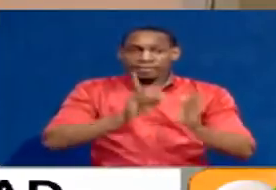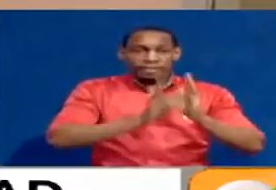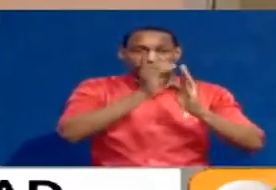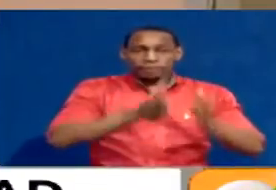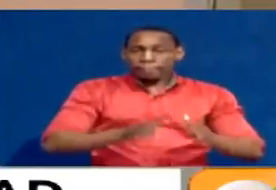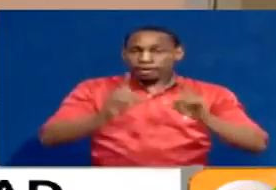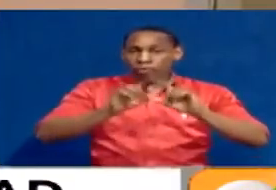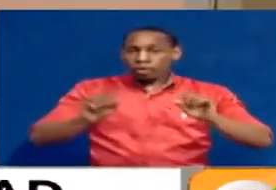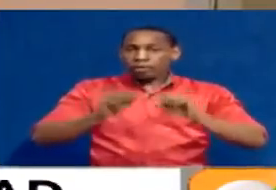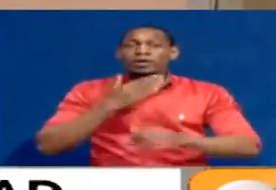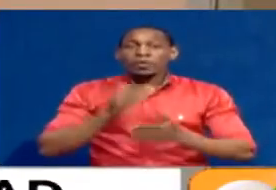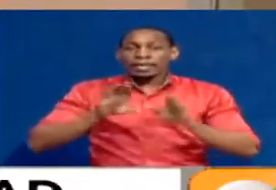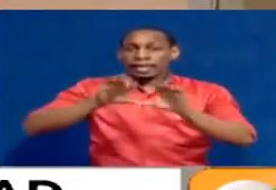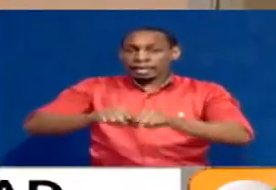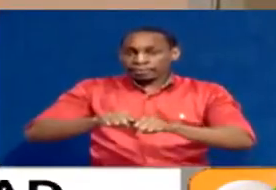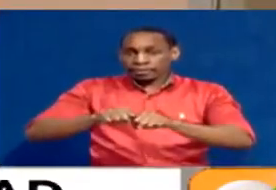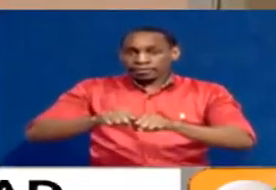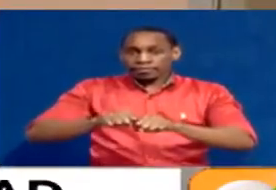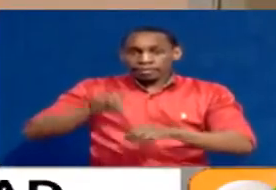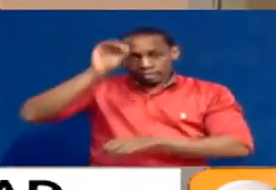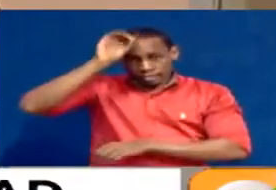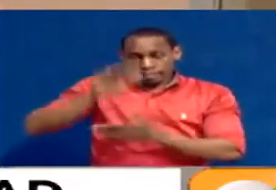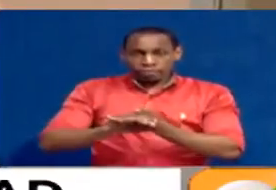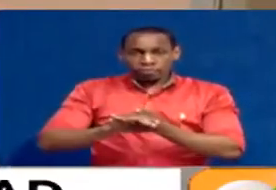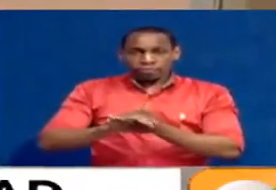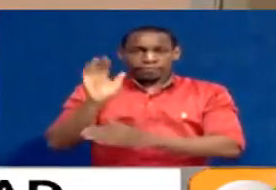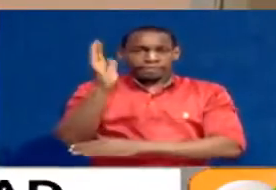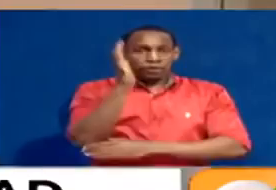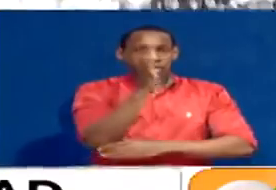who allegedly wanted to grab part of Kiambu Forest.